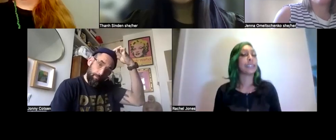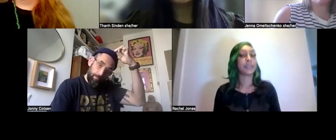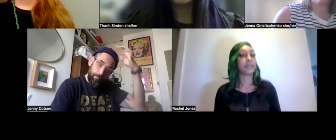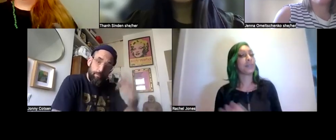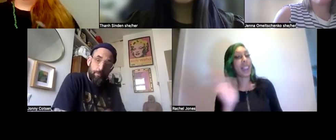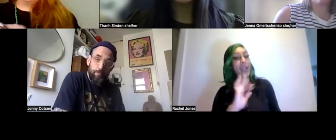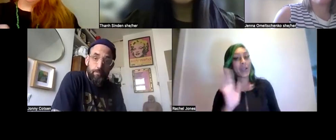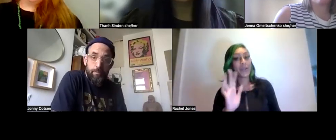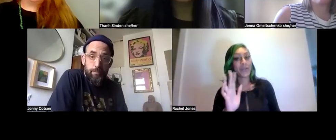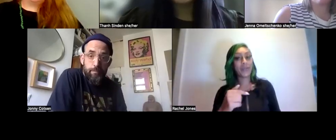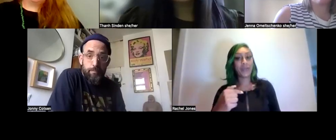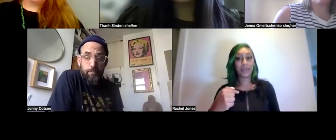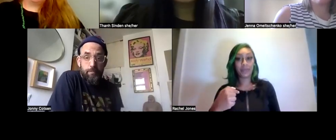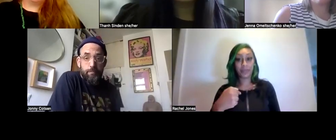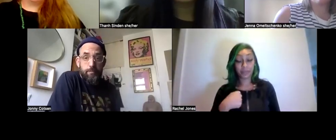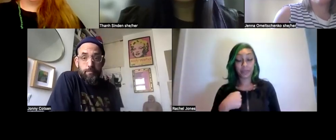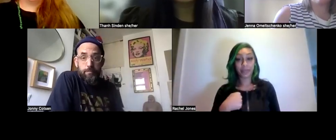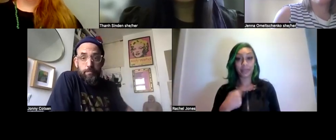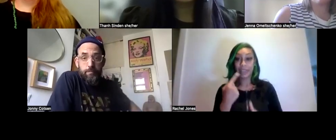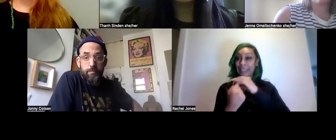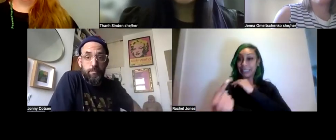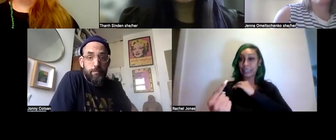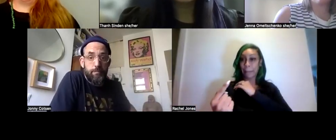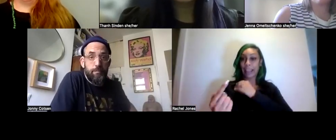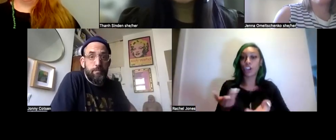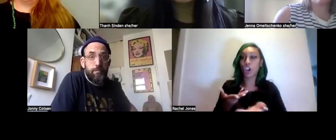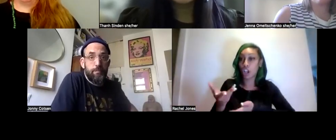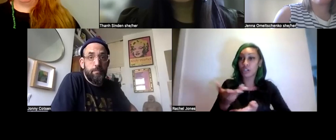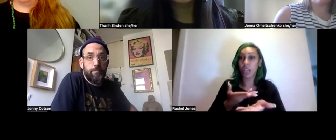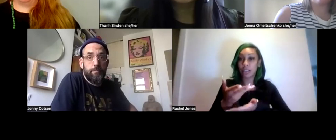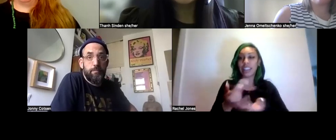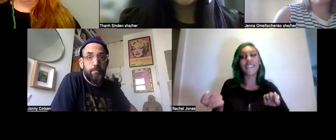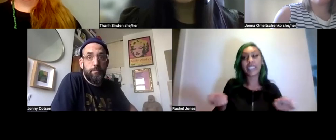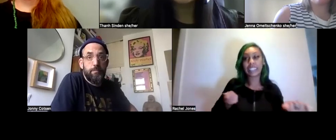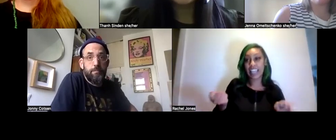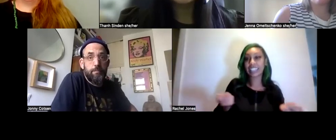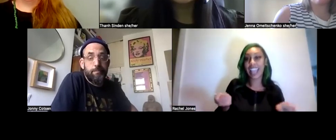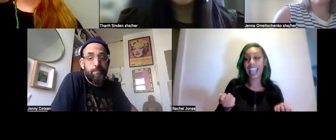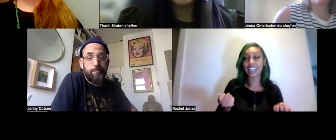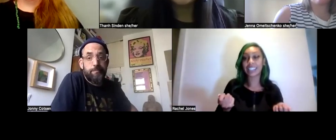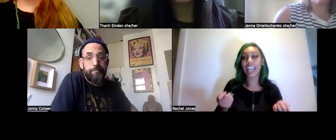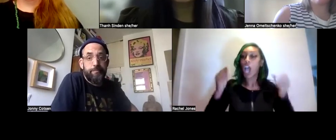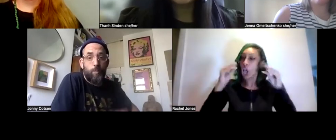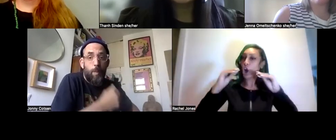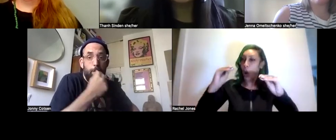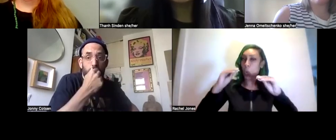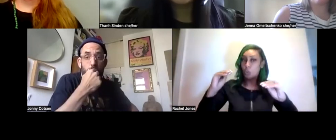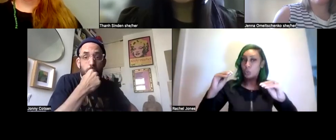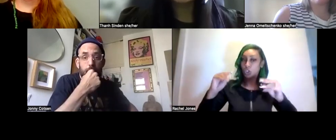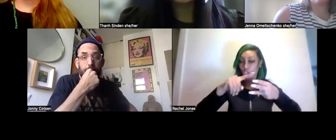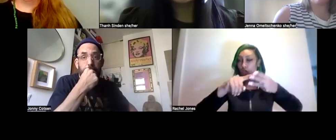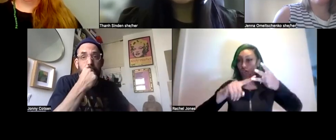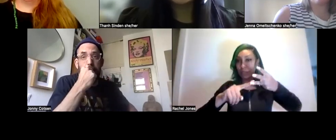Hi, yes. So I'm an independent consultant and facilitator and coach, and I